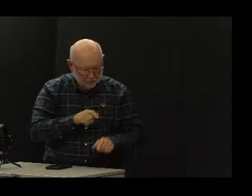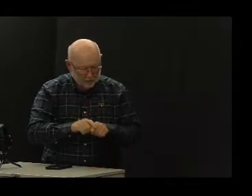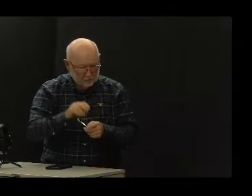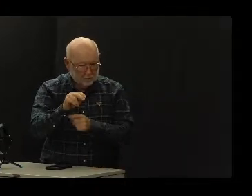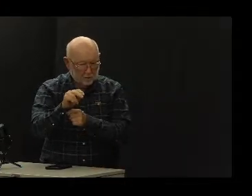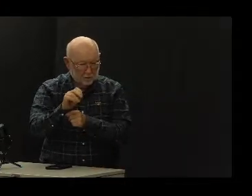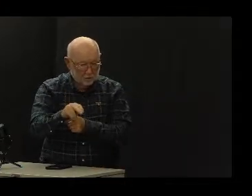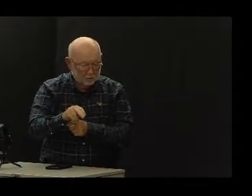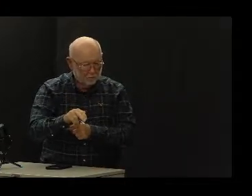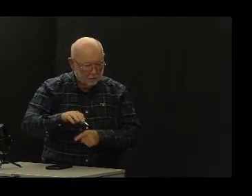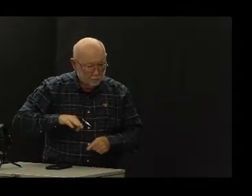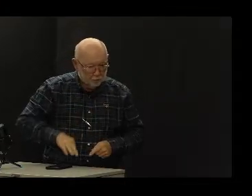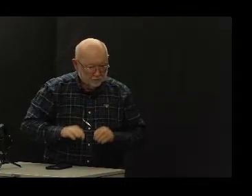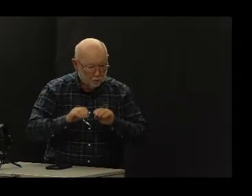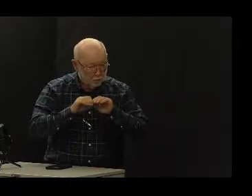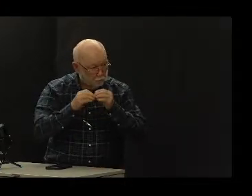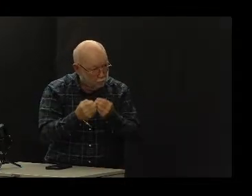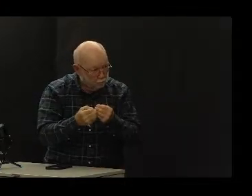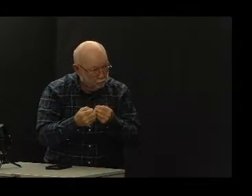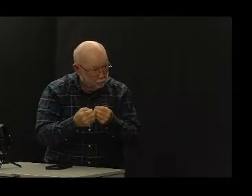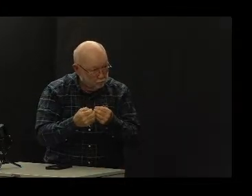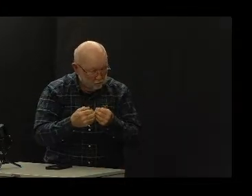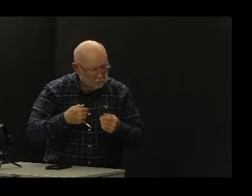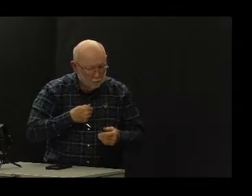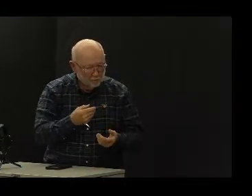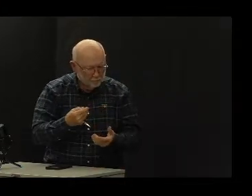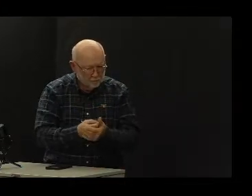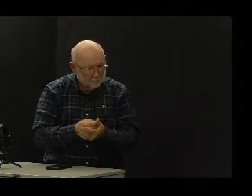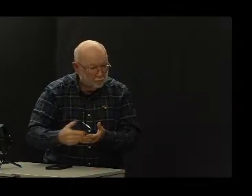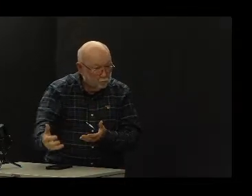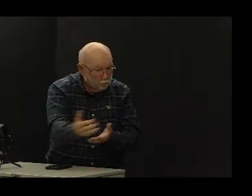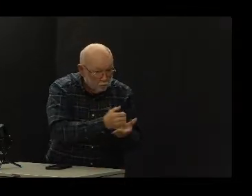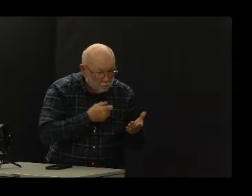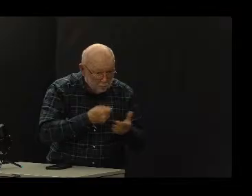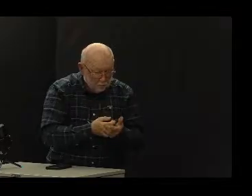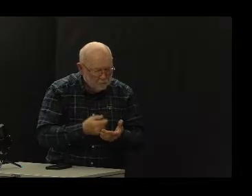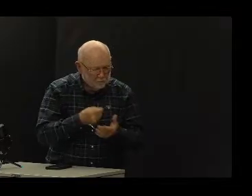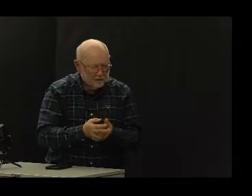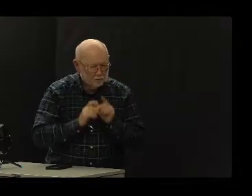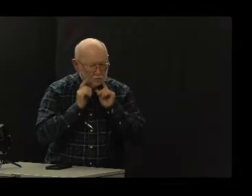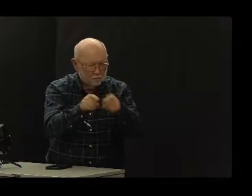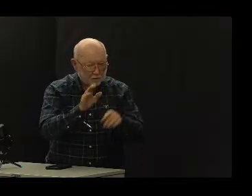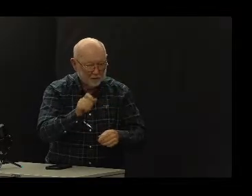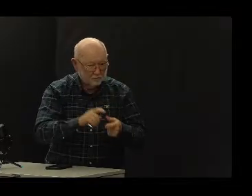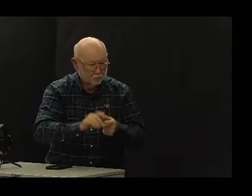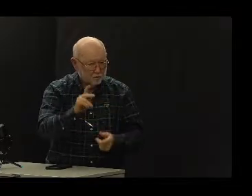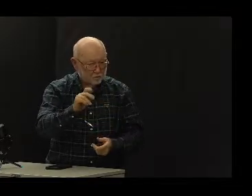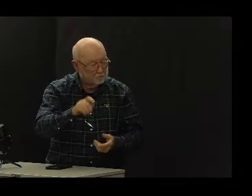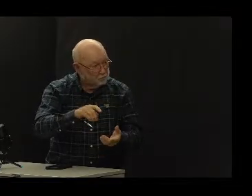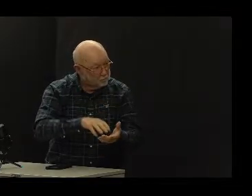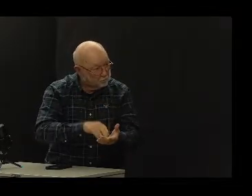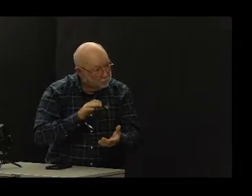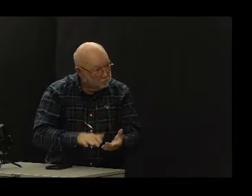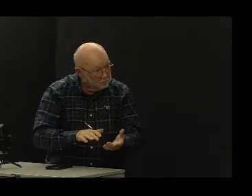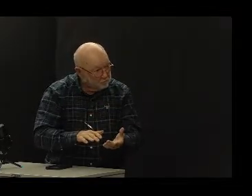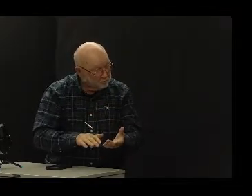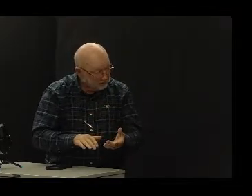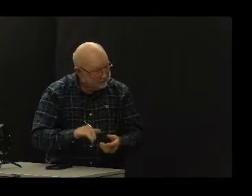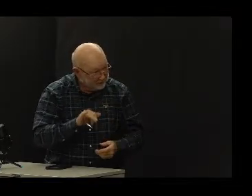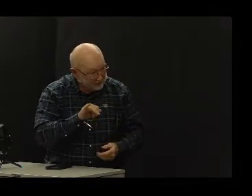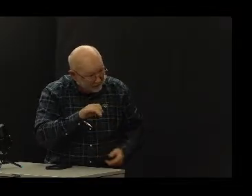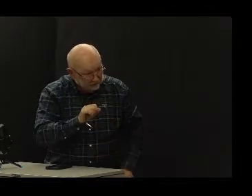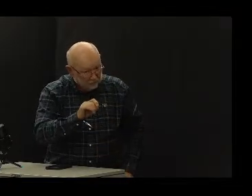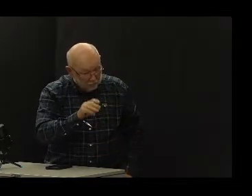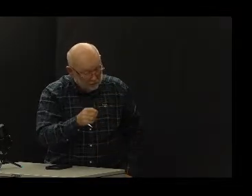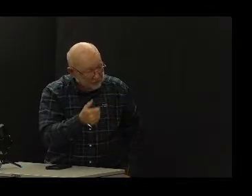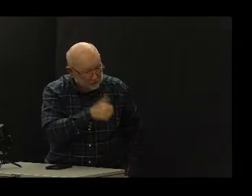that fee. But we've always considered ourselves as a nonprofit organization, so that money or the